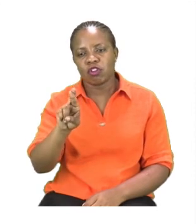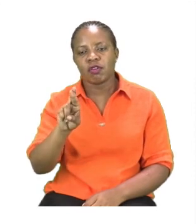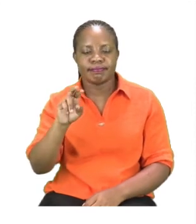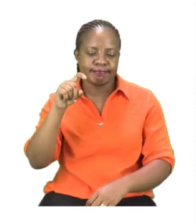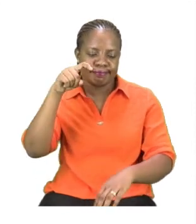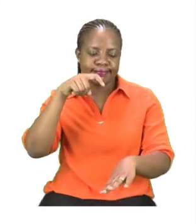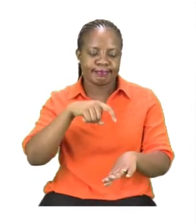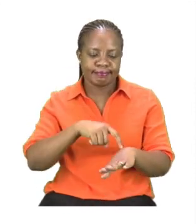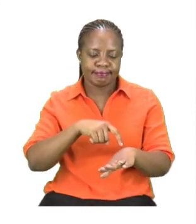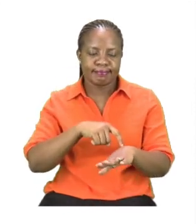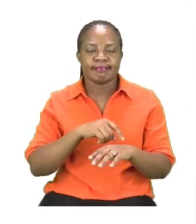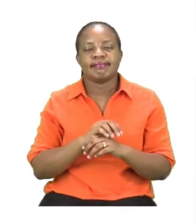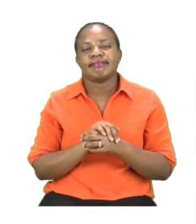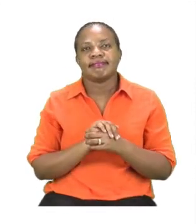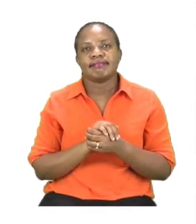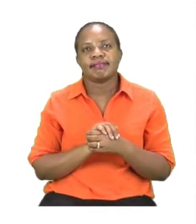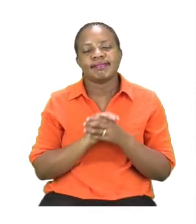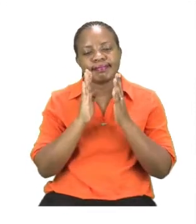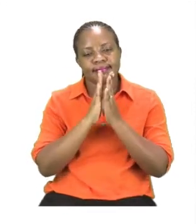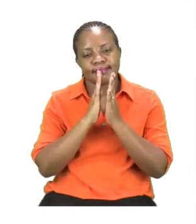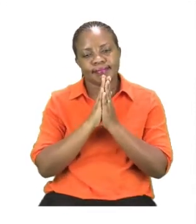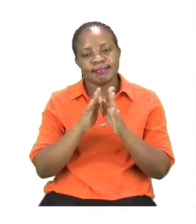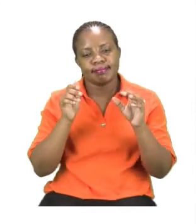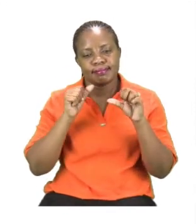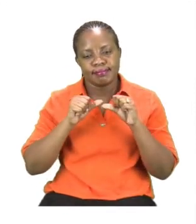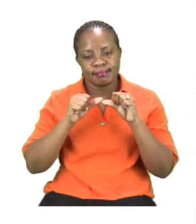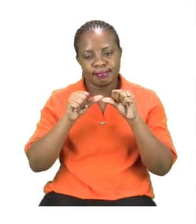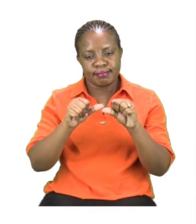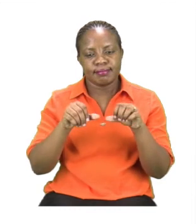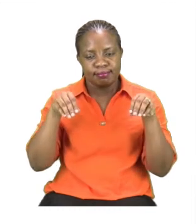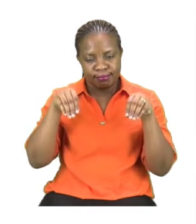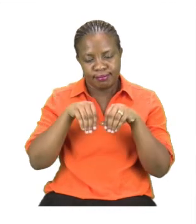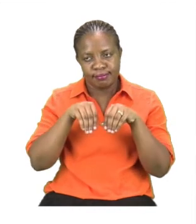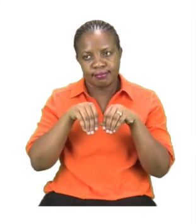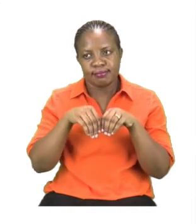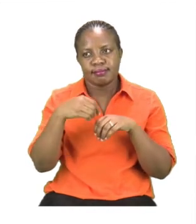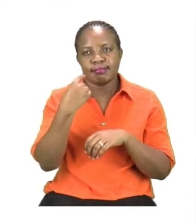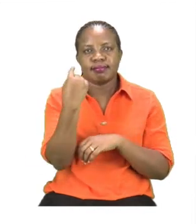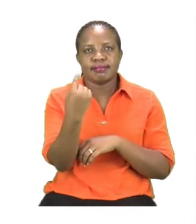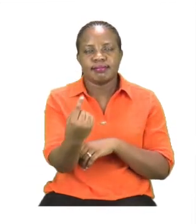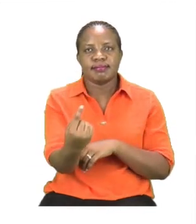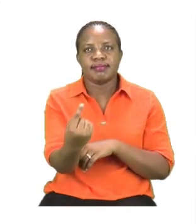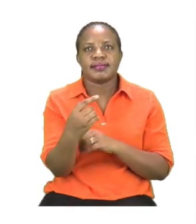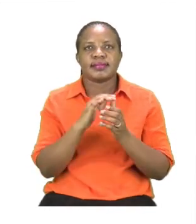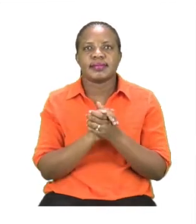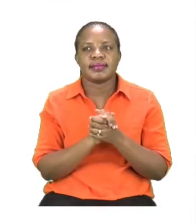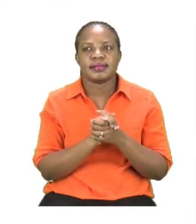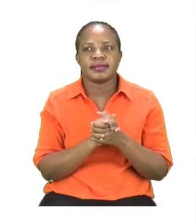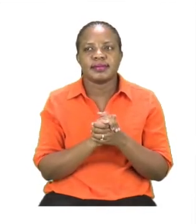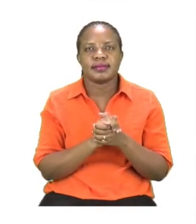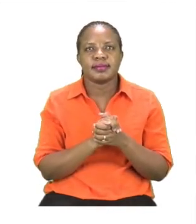to continue and you are going to do the rest by yourself. The next part of